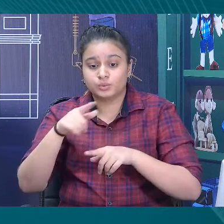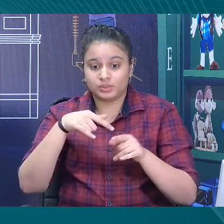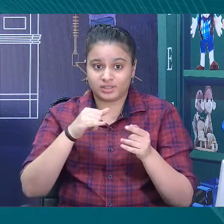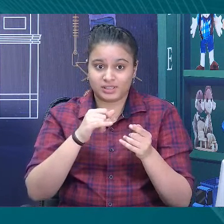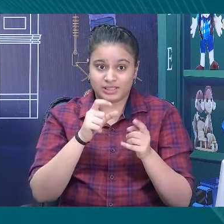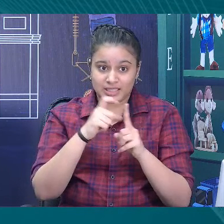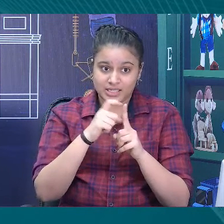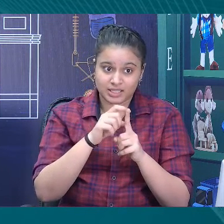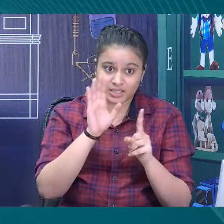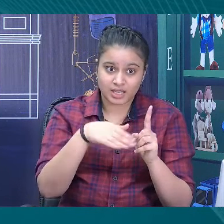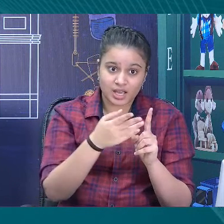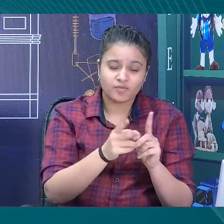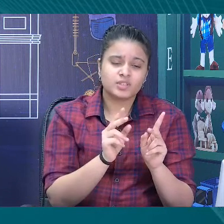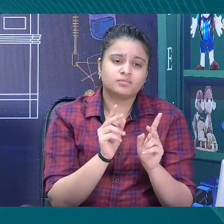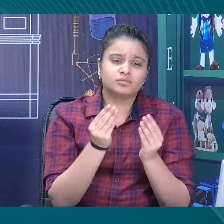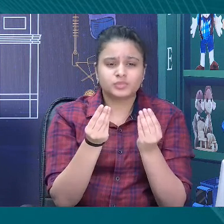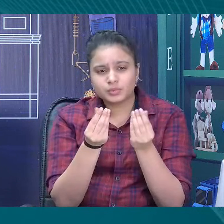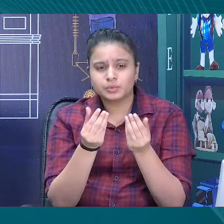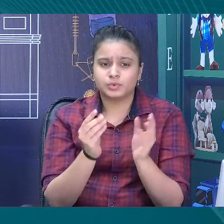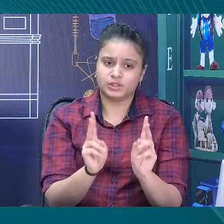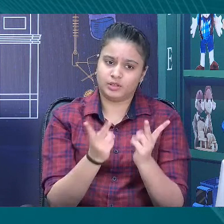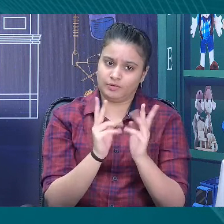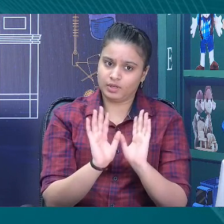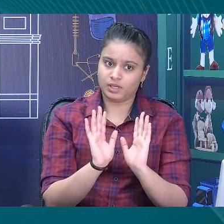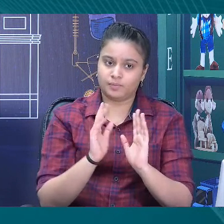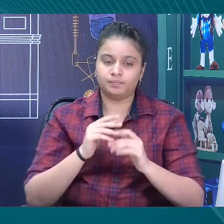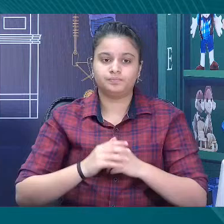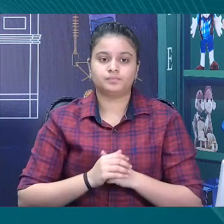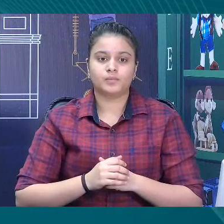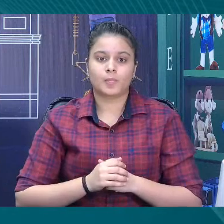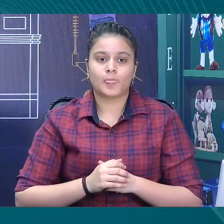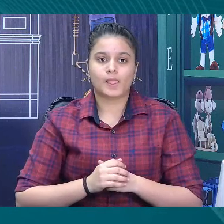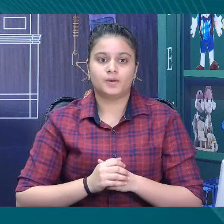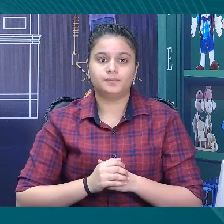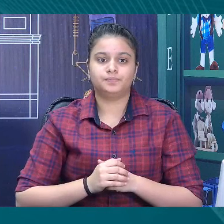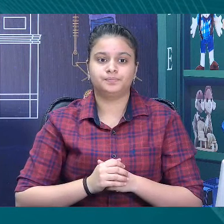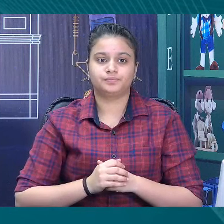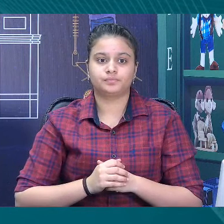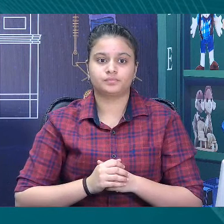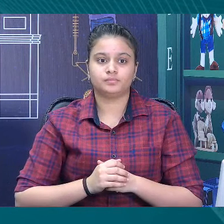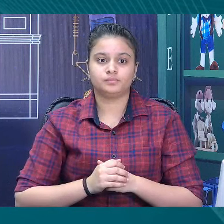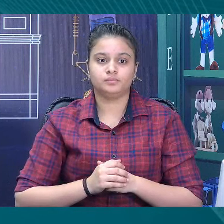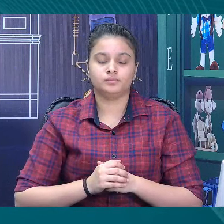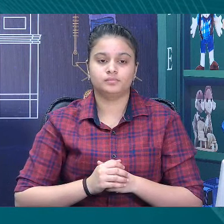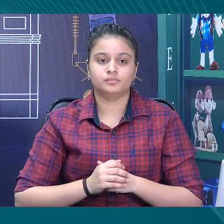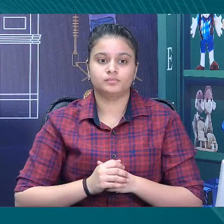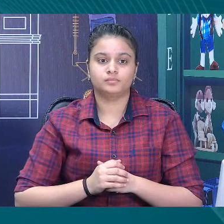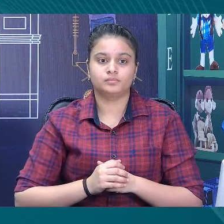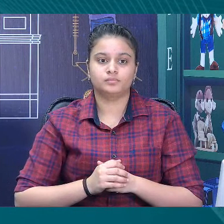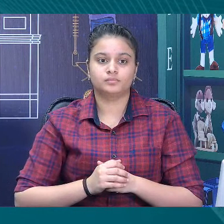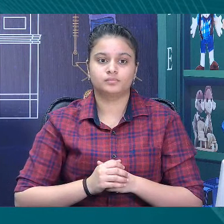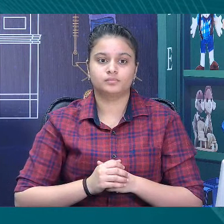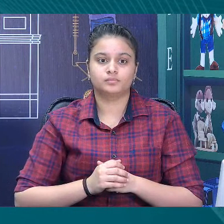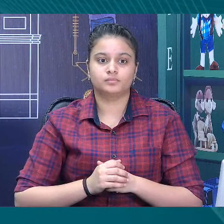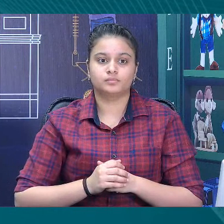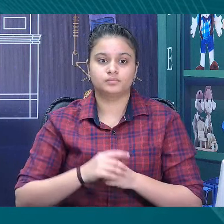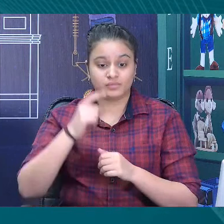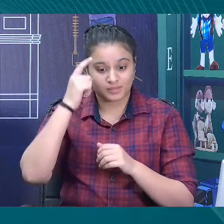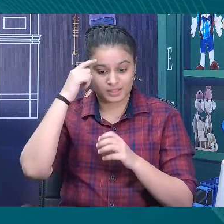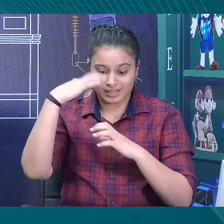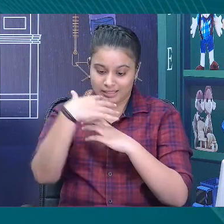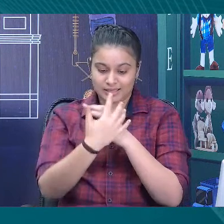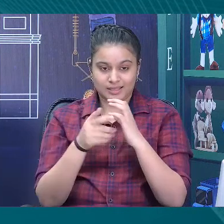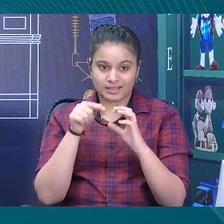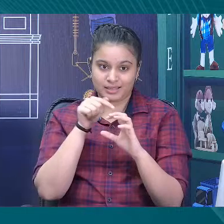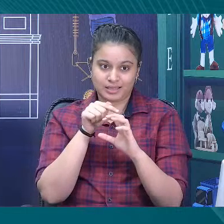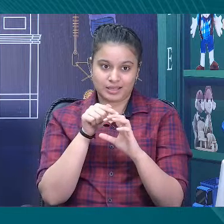dyslexia is just different. So we are not saying, so we are looking at neurological wiring